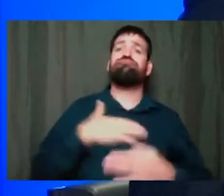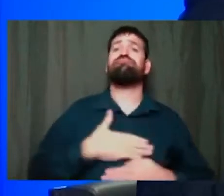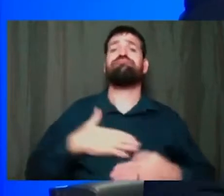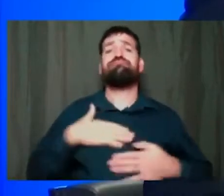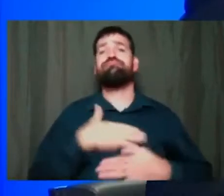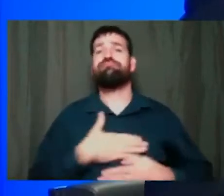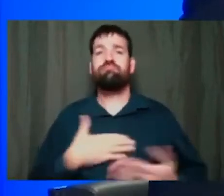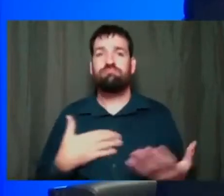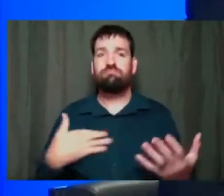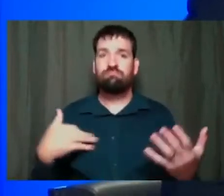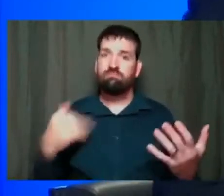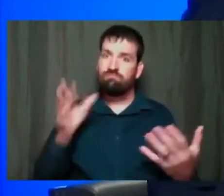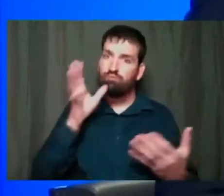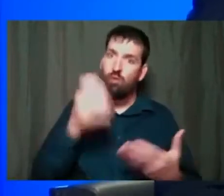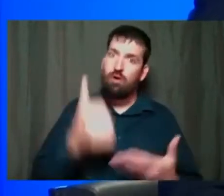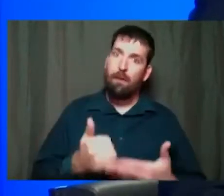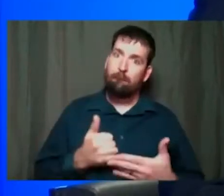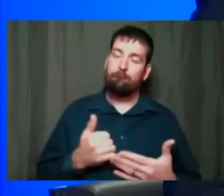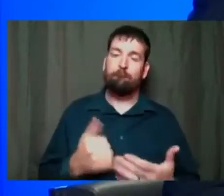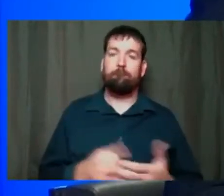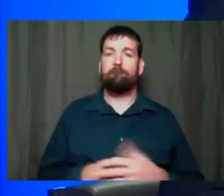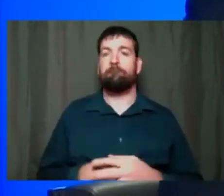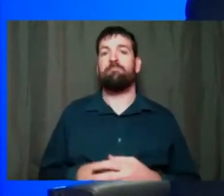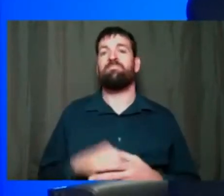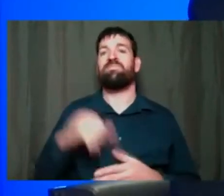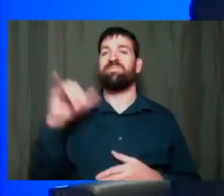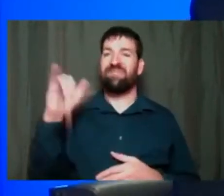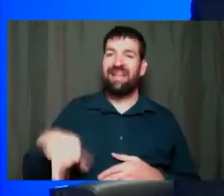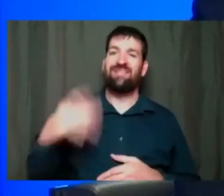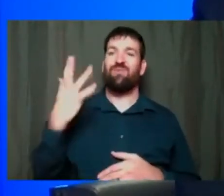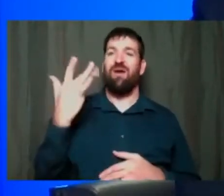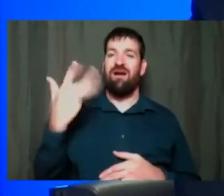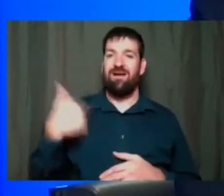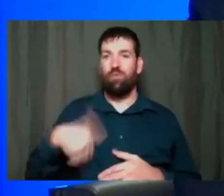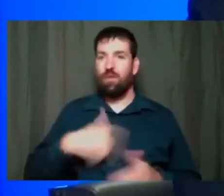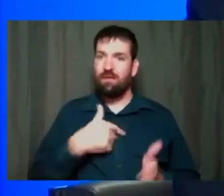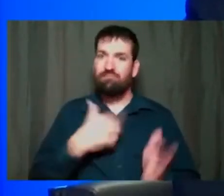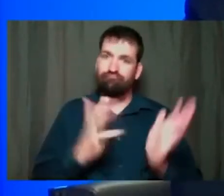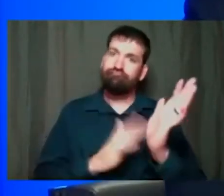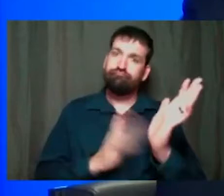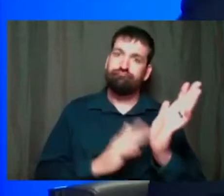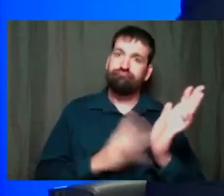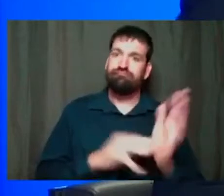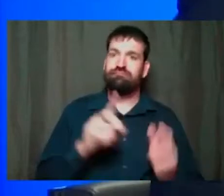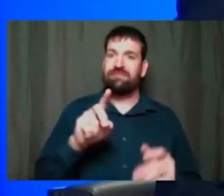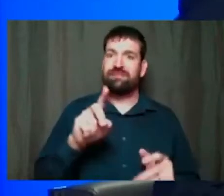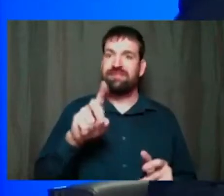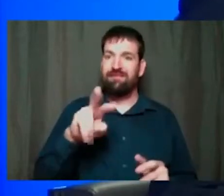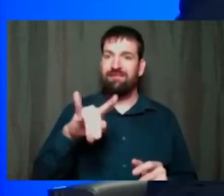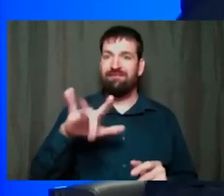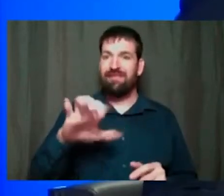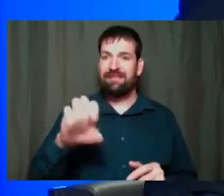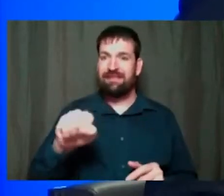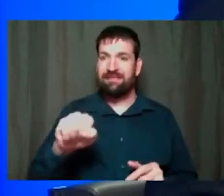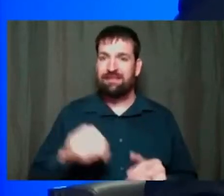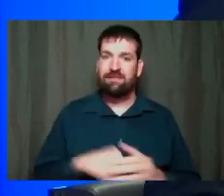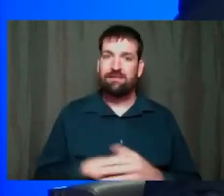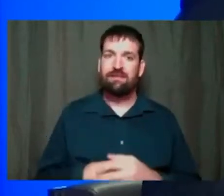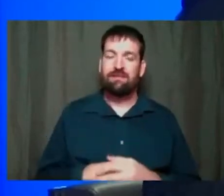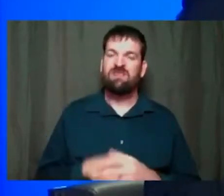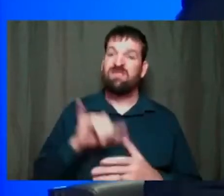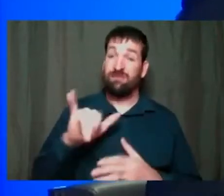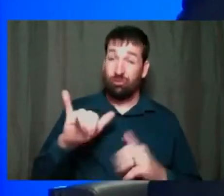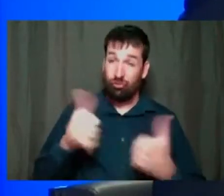really help you. That's why we applaud the devices. It's that the challenge is on